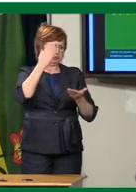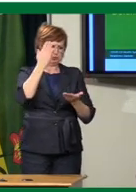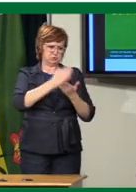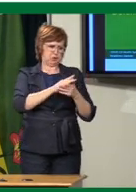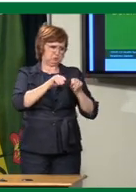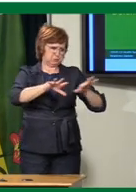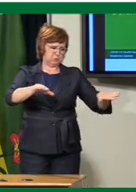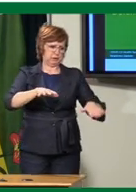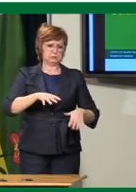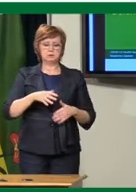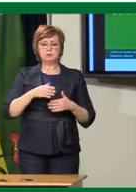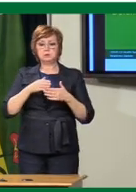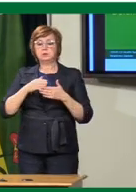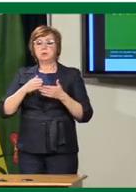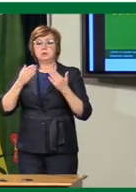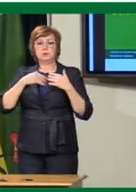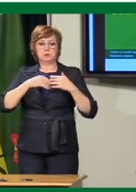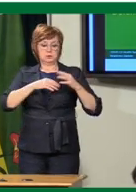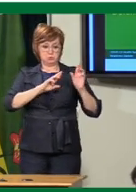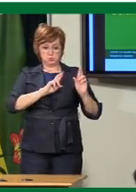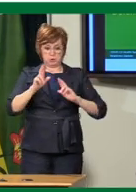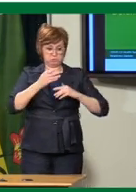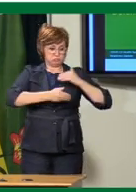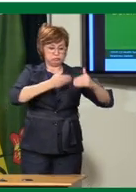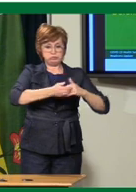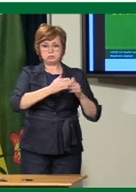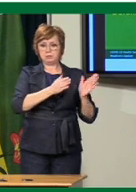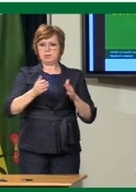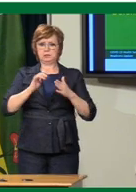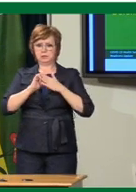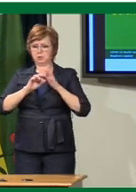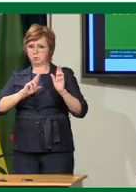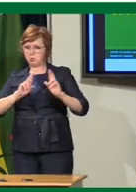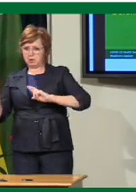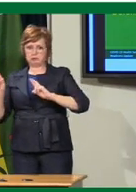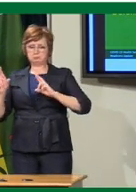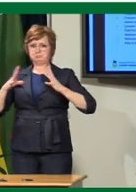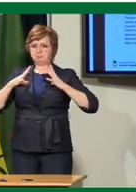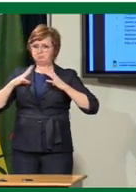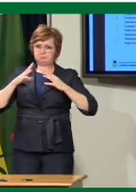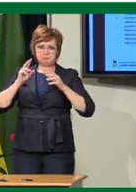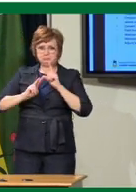I'm going to turn our attention now from the offensive strategy to our defense.